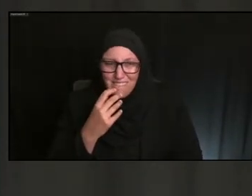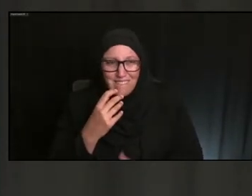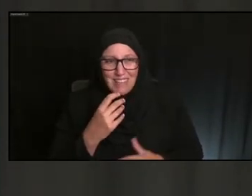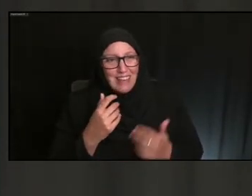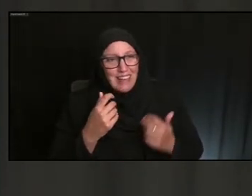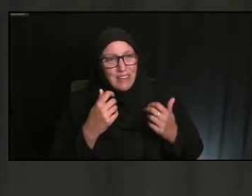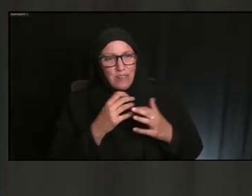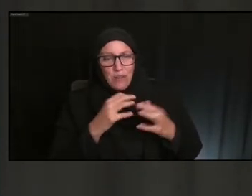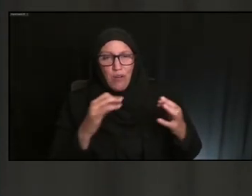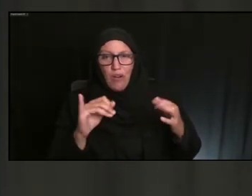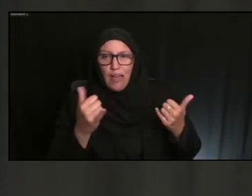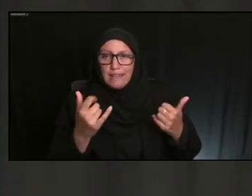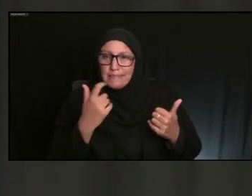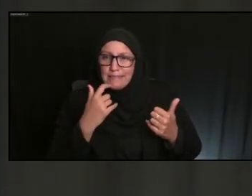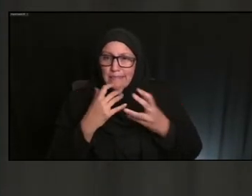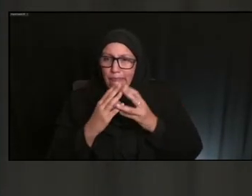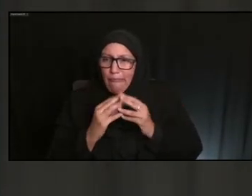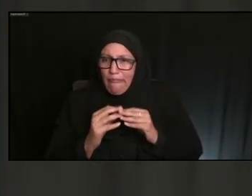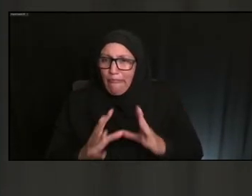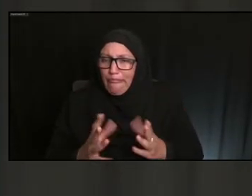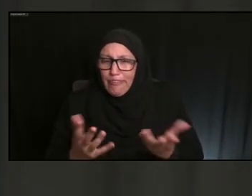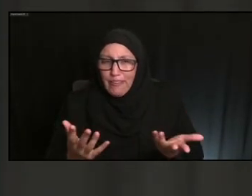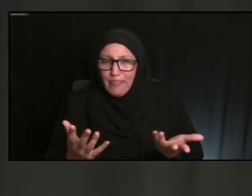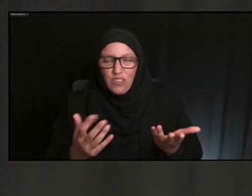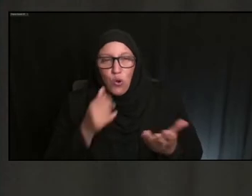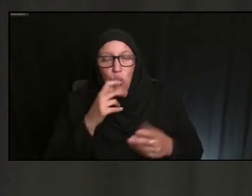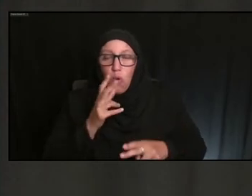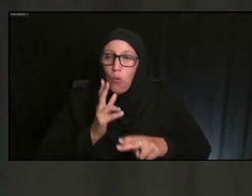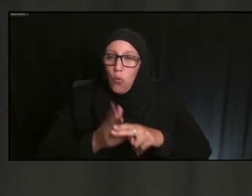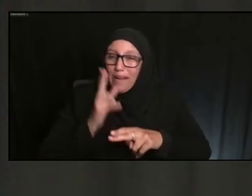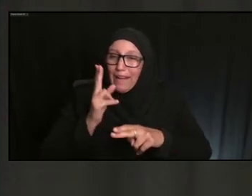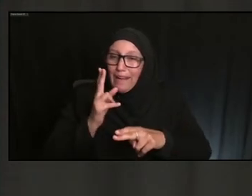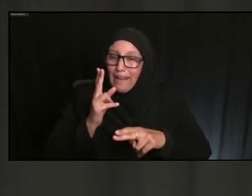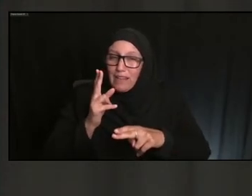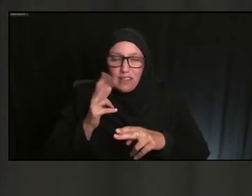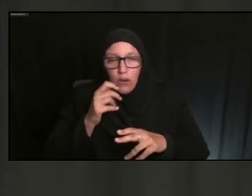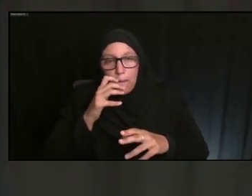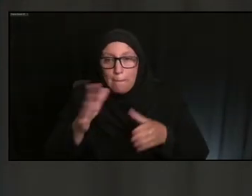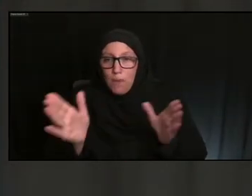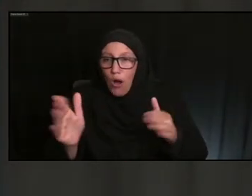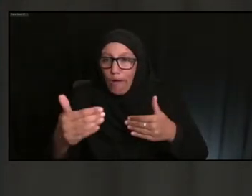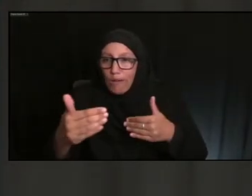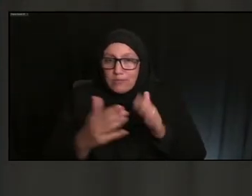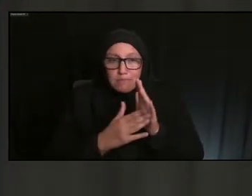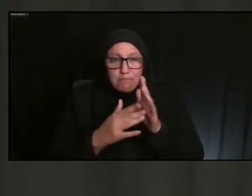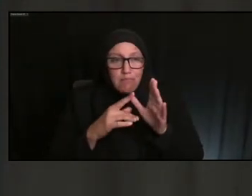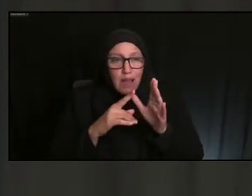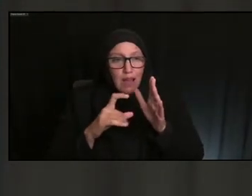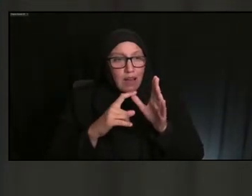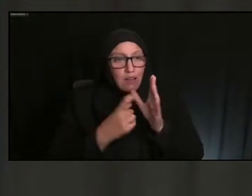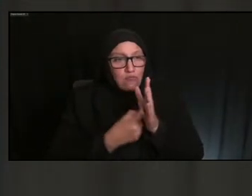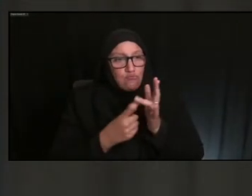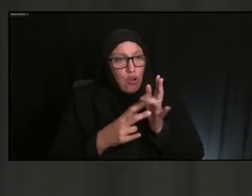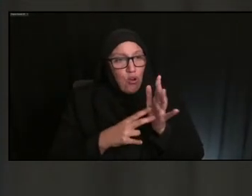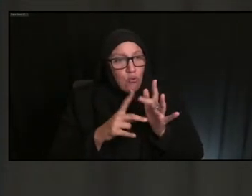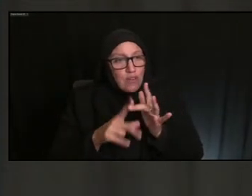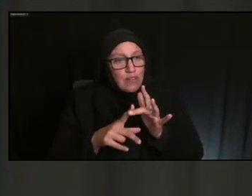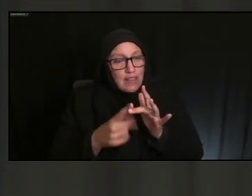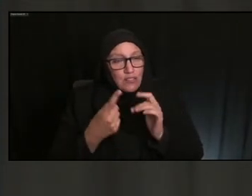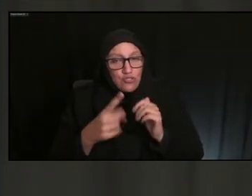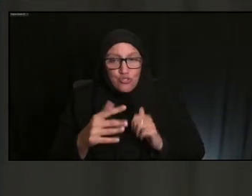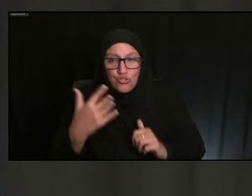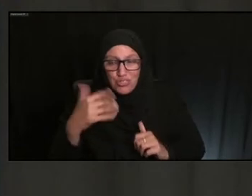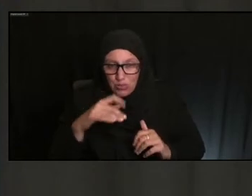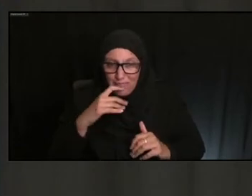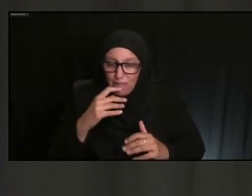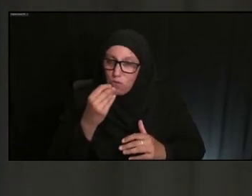that, quick fix food. You didn't get macaroni and cheese in a box and just throw it in the microwave. You had food. So you'd store